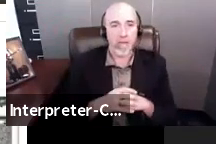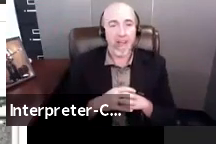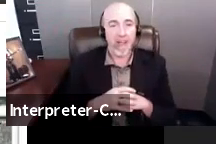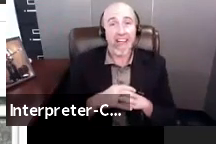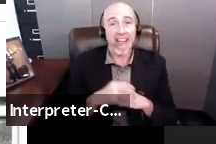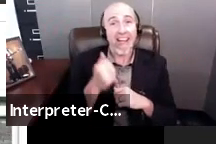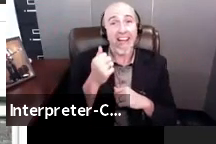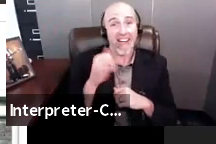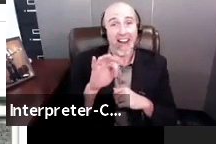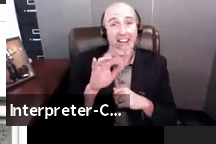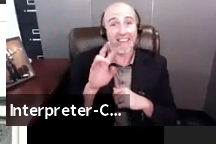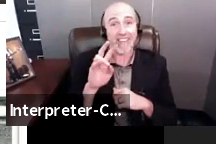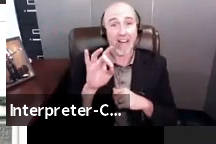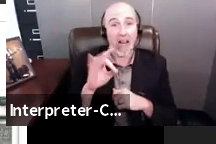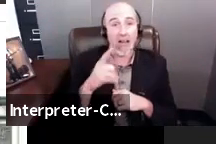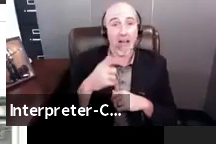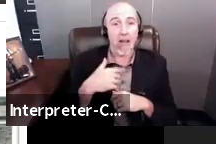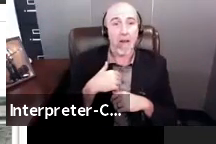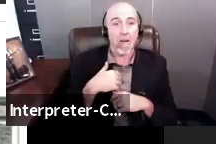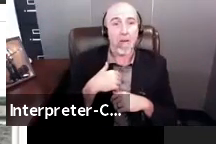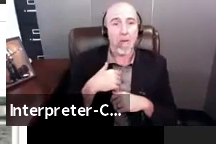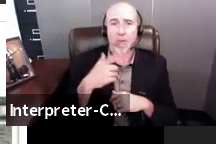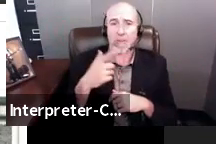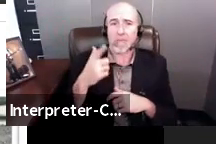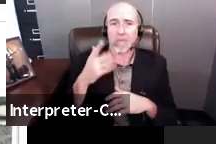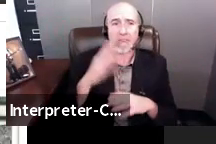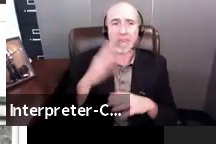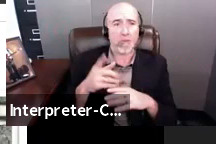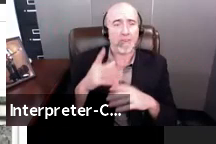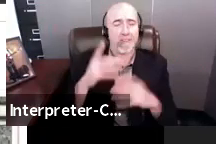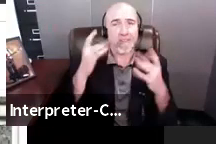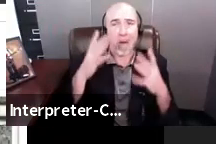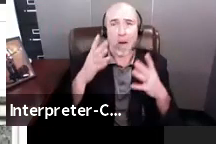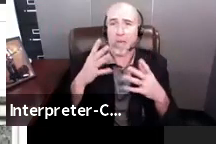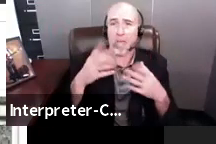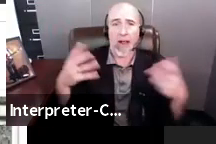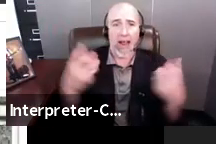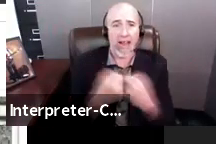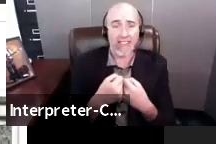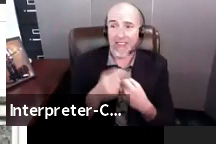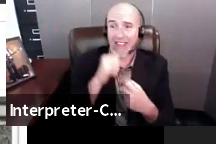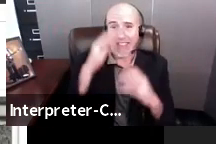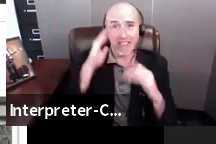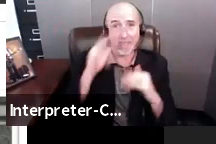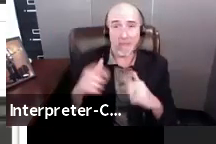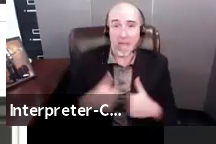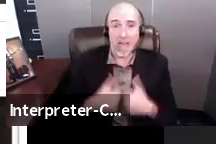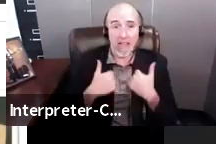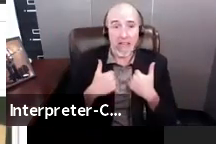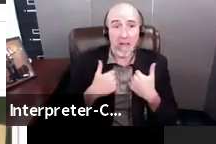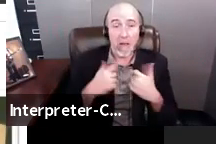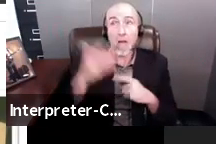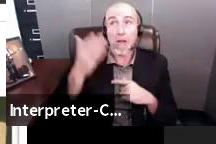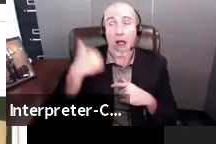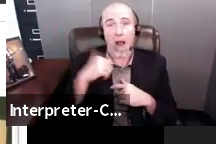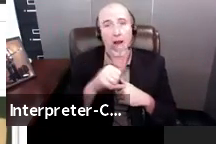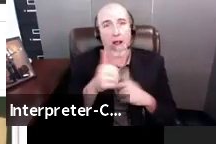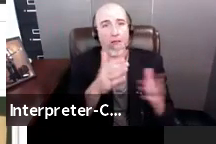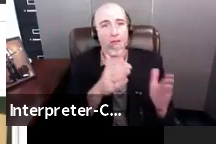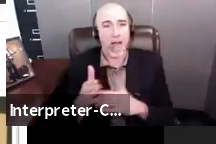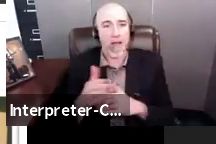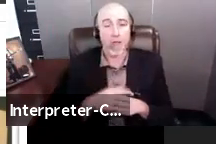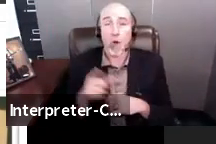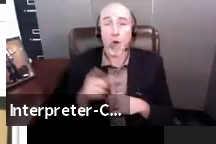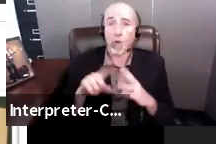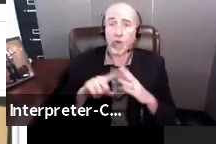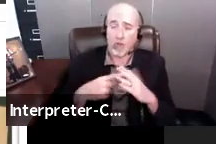1978, my son Rusty was in a terrible motorcycle accident and was not expected to live, but God had other plans. As he slowly began